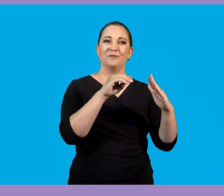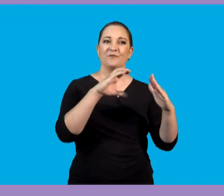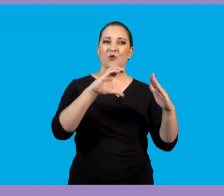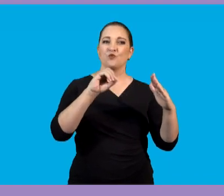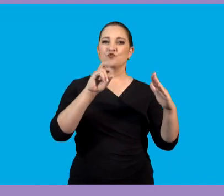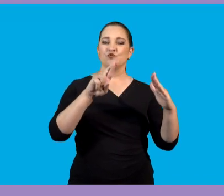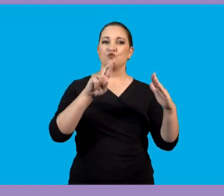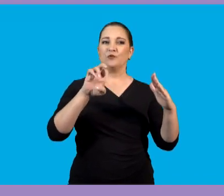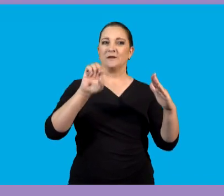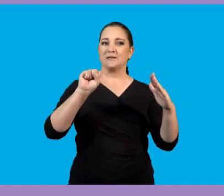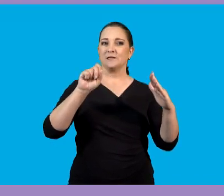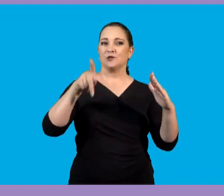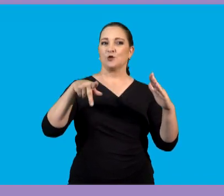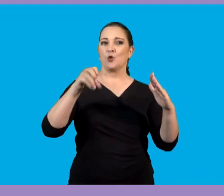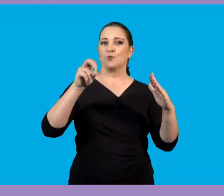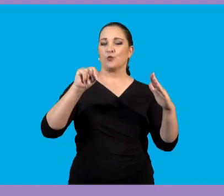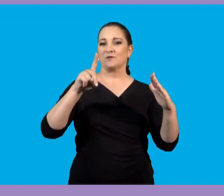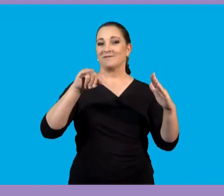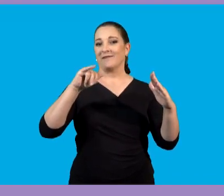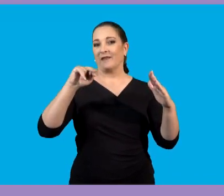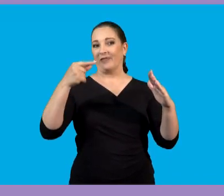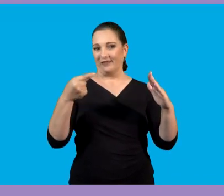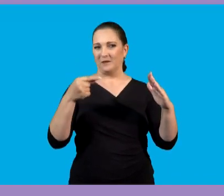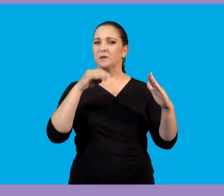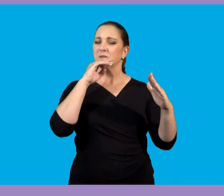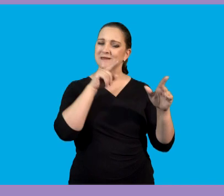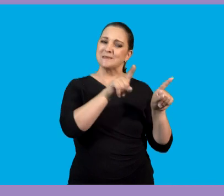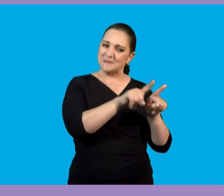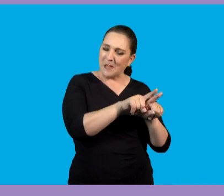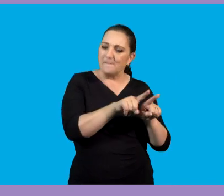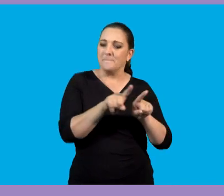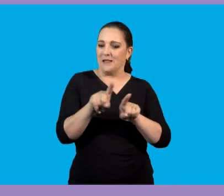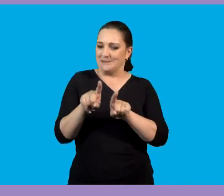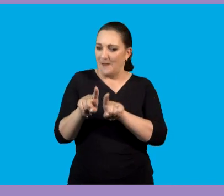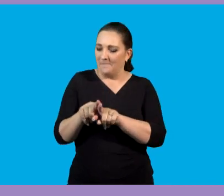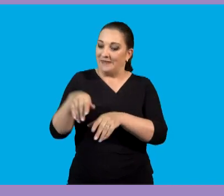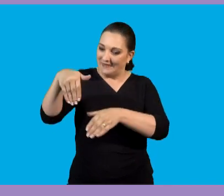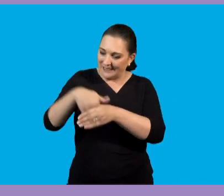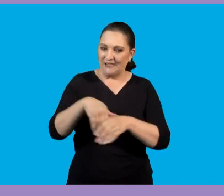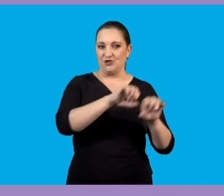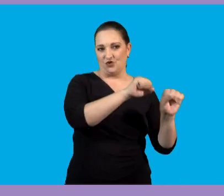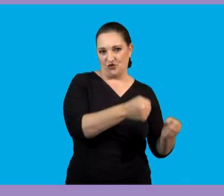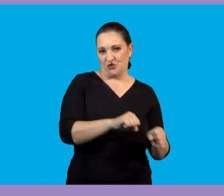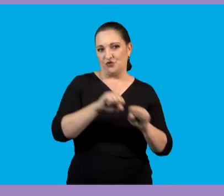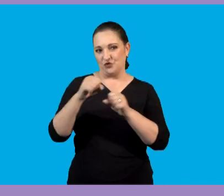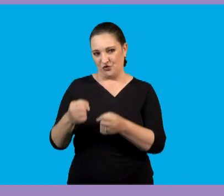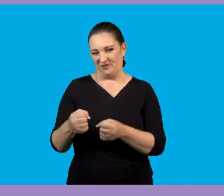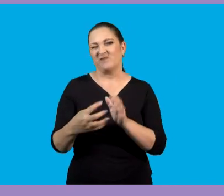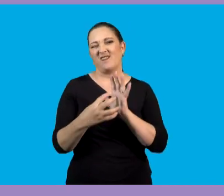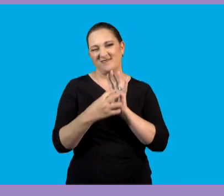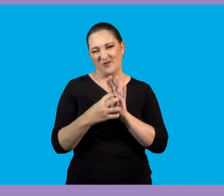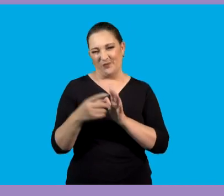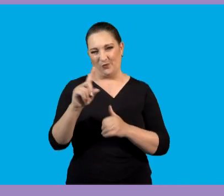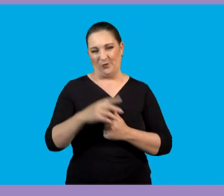same position in a shape. So they occupy the same position in a shape. Let's look at a